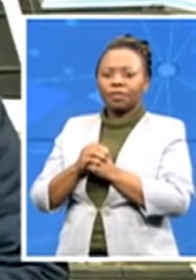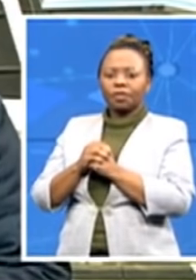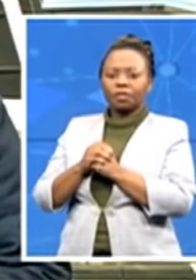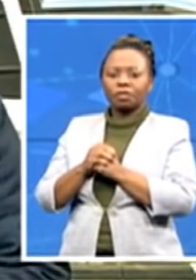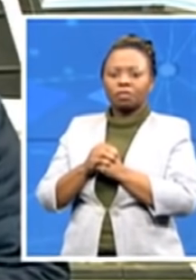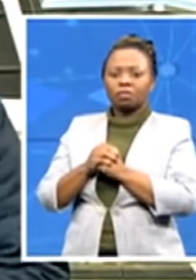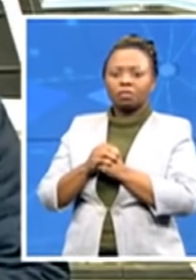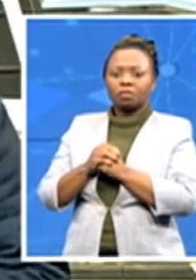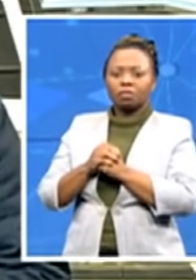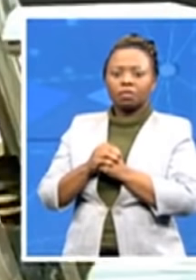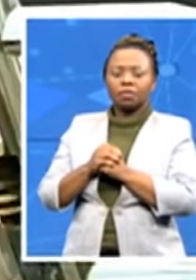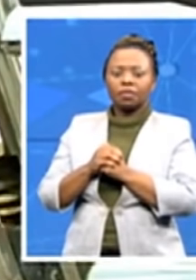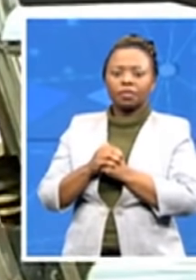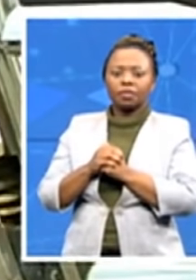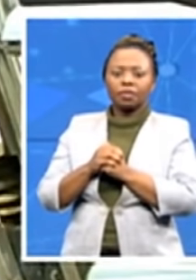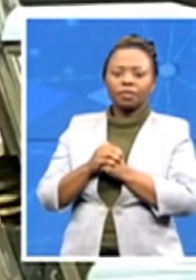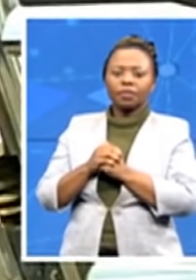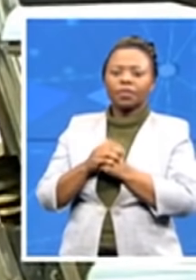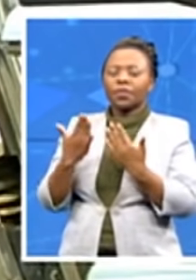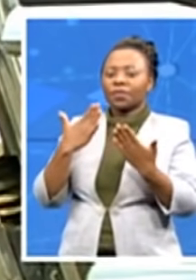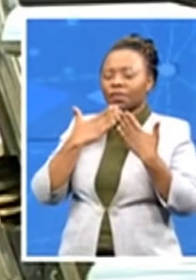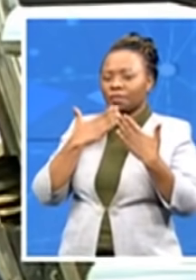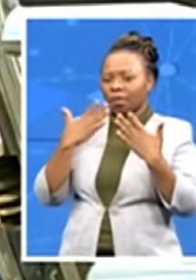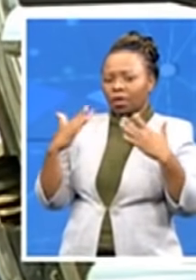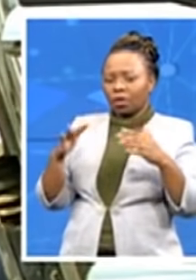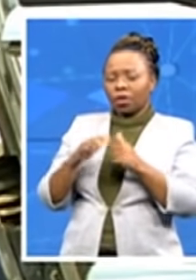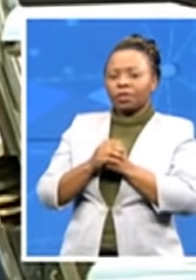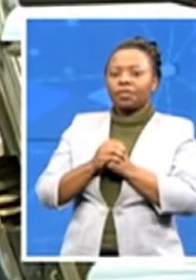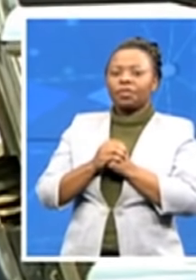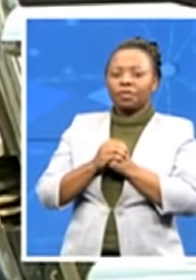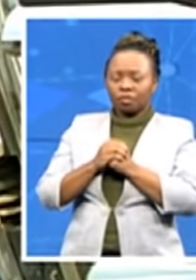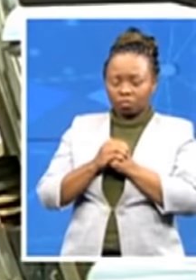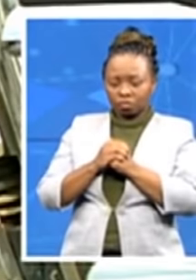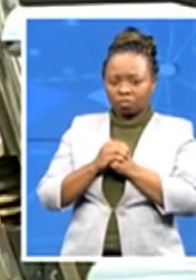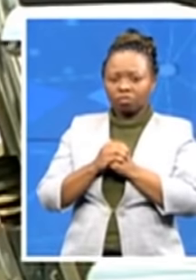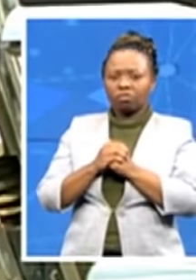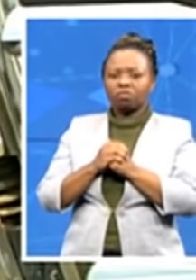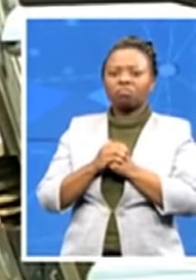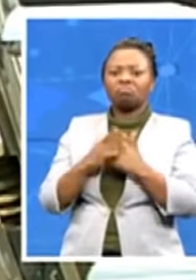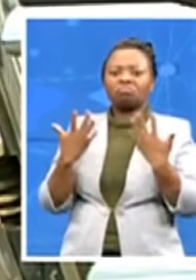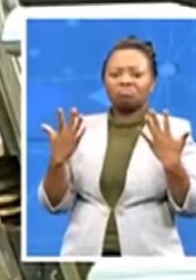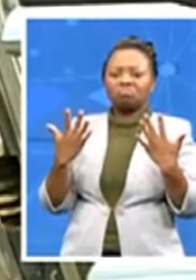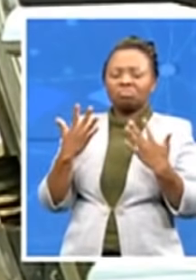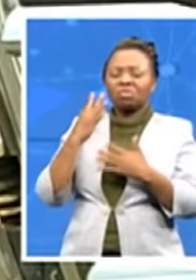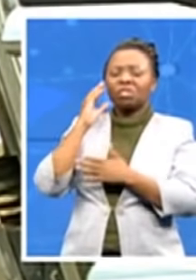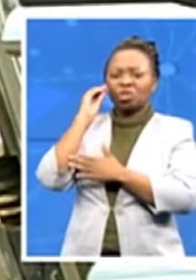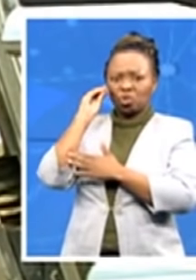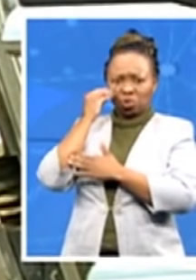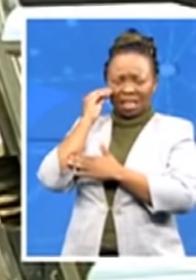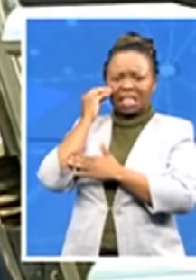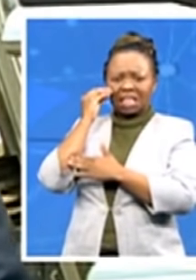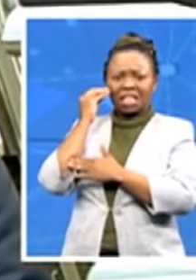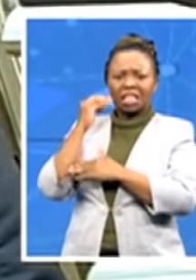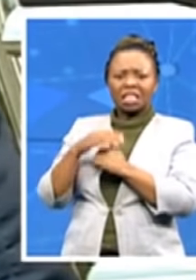Thank you so much. You know, something particularly engrossing, something quite interesting is that under normal circumstances, you see